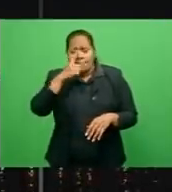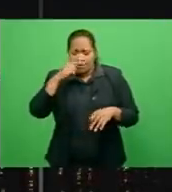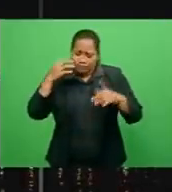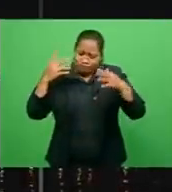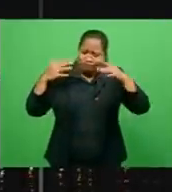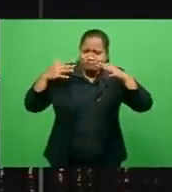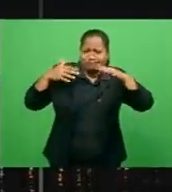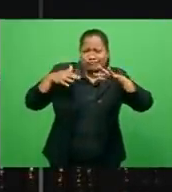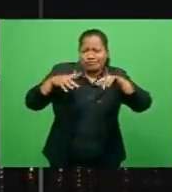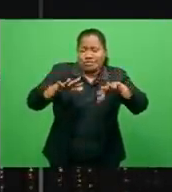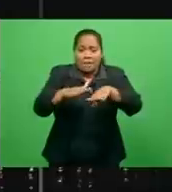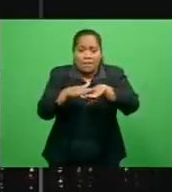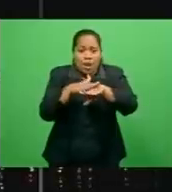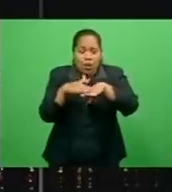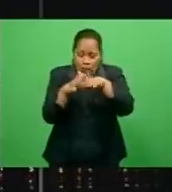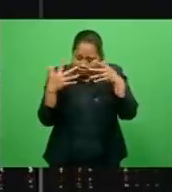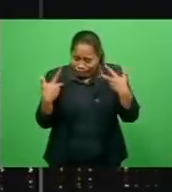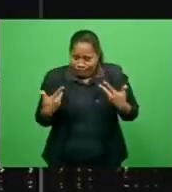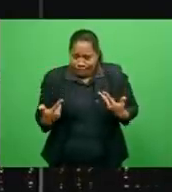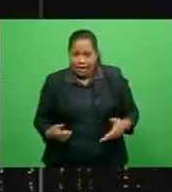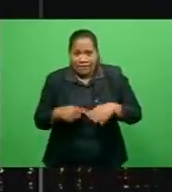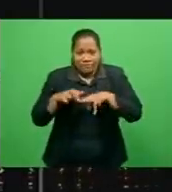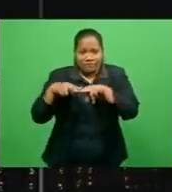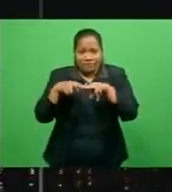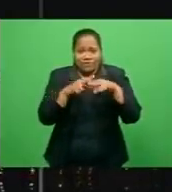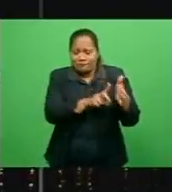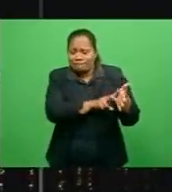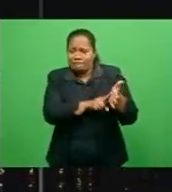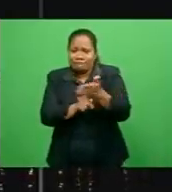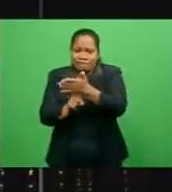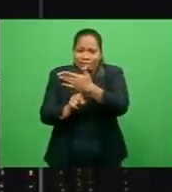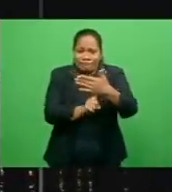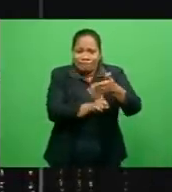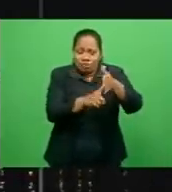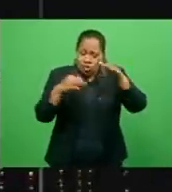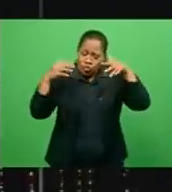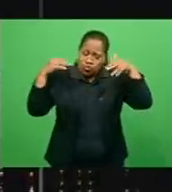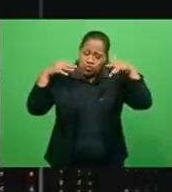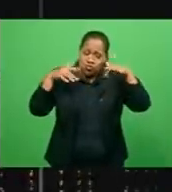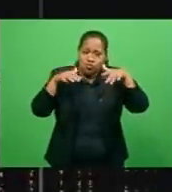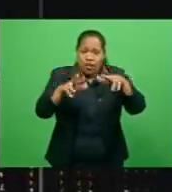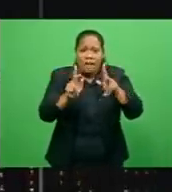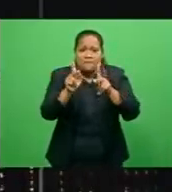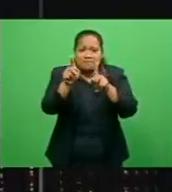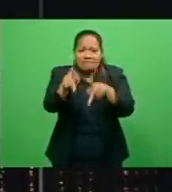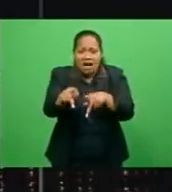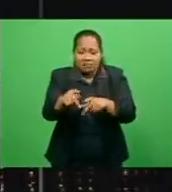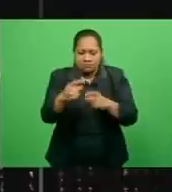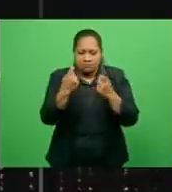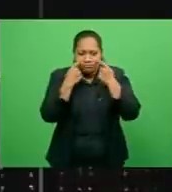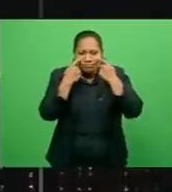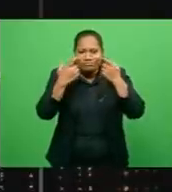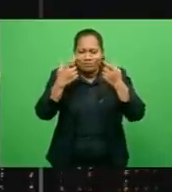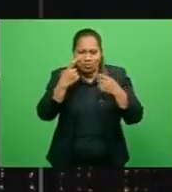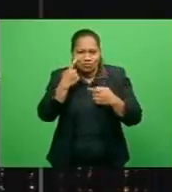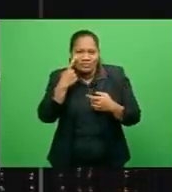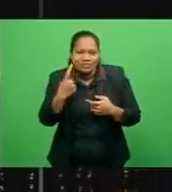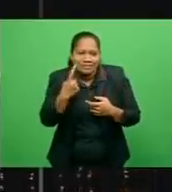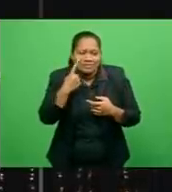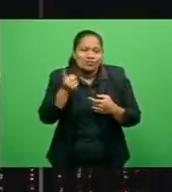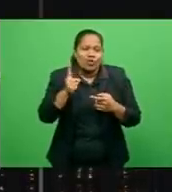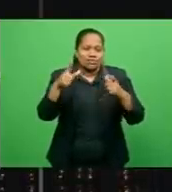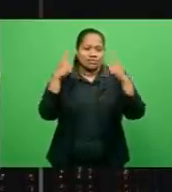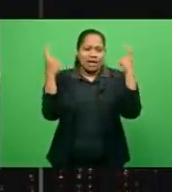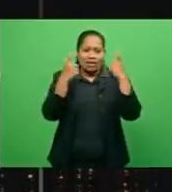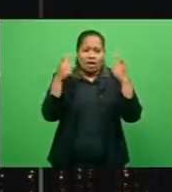blue kalavata and Fiji flag-themed attire flocked to Albert Park to witness the celebrations. For many, this was a historic